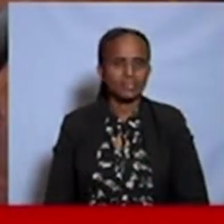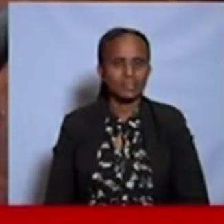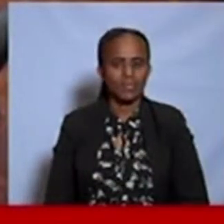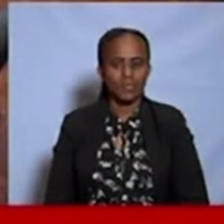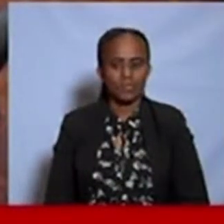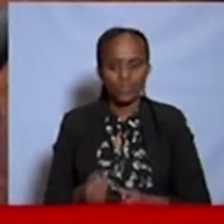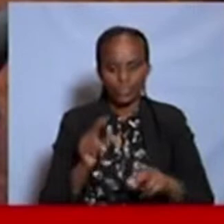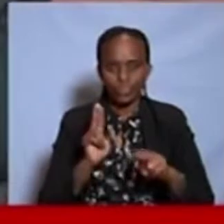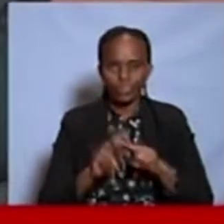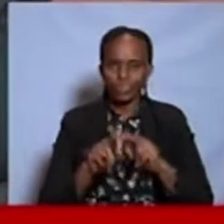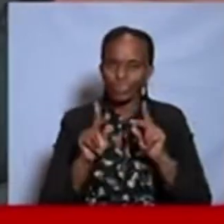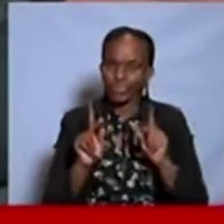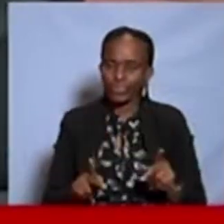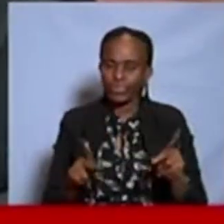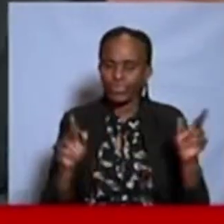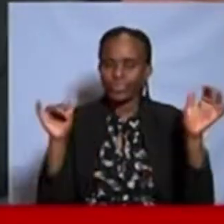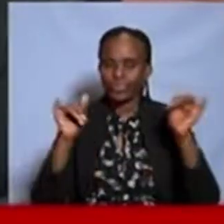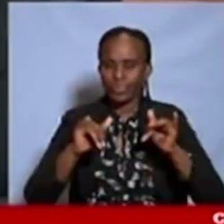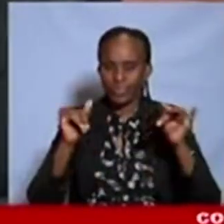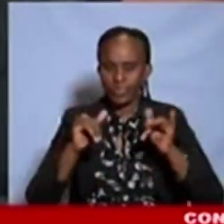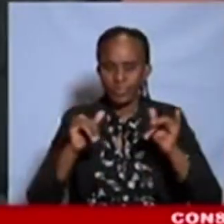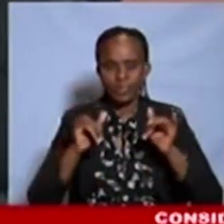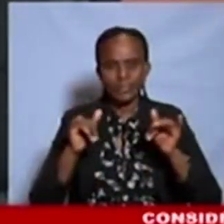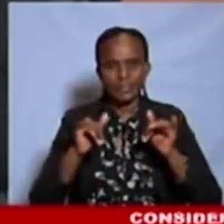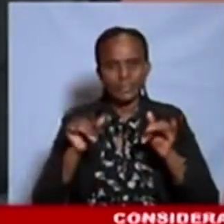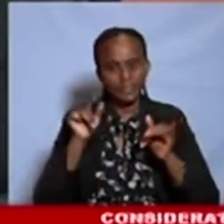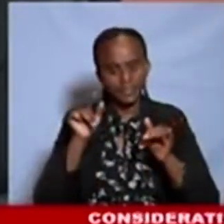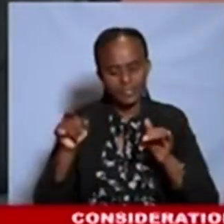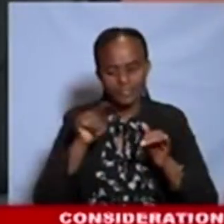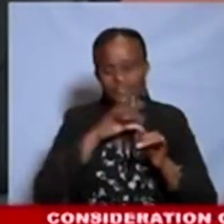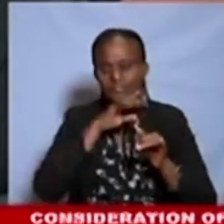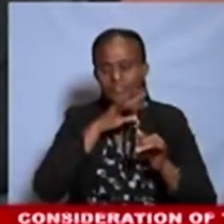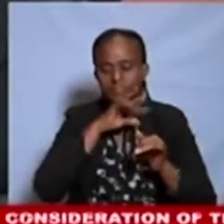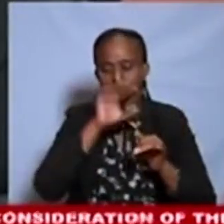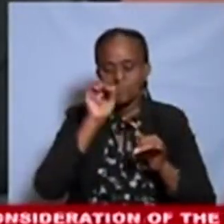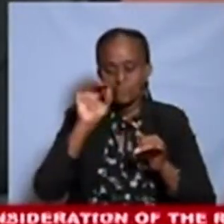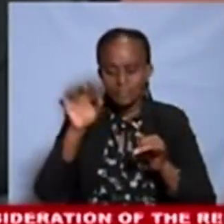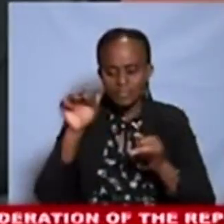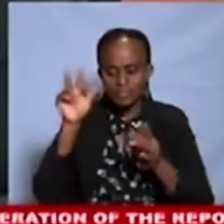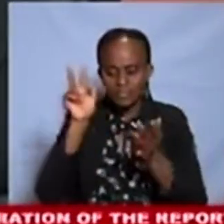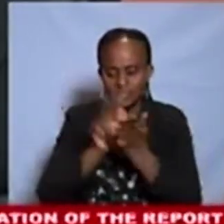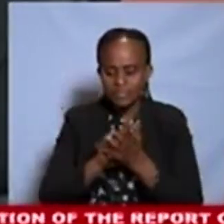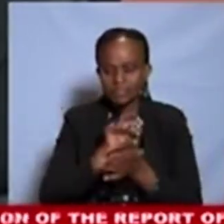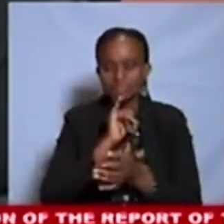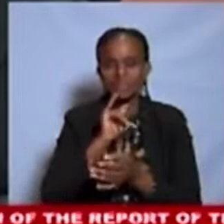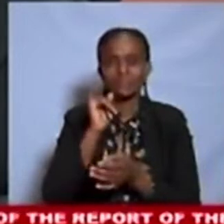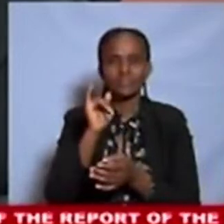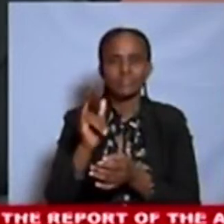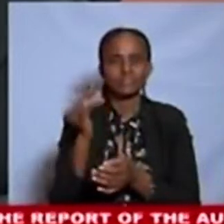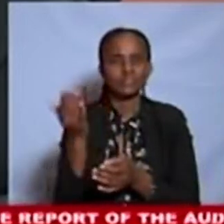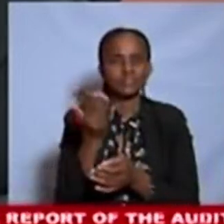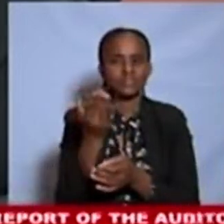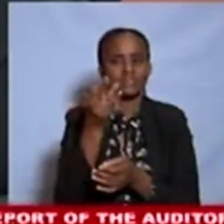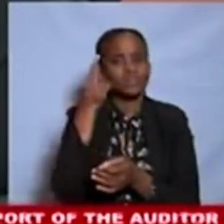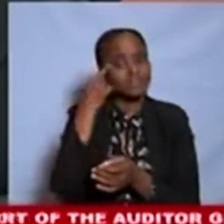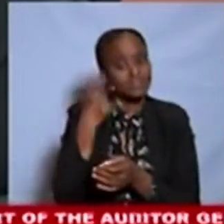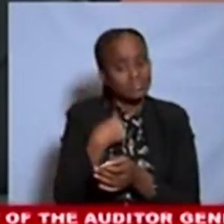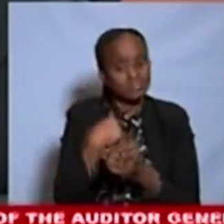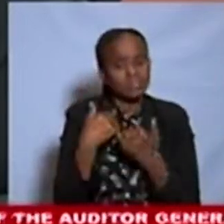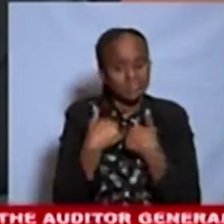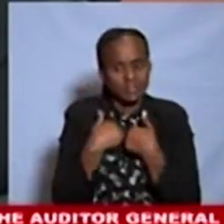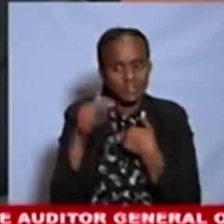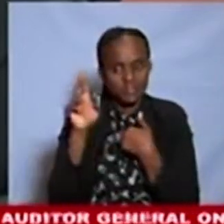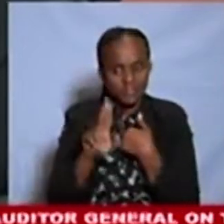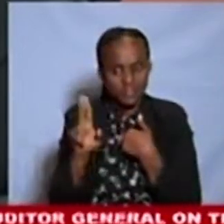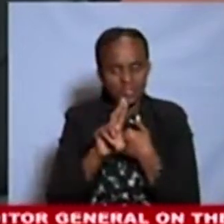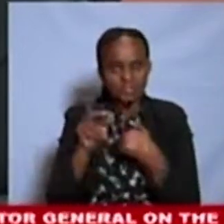Basically, Chair, is this is a dam site which has not been approved. And for you to have been using